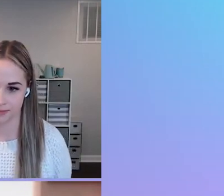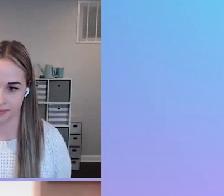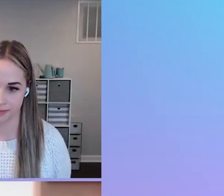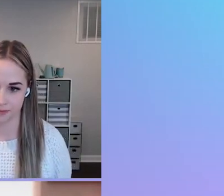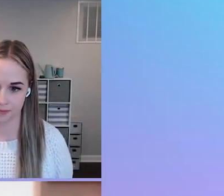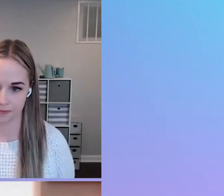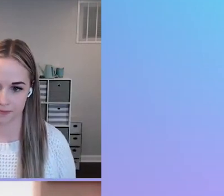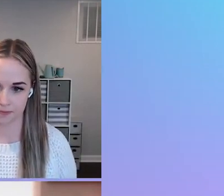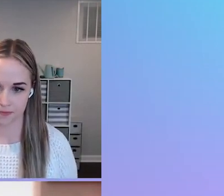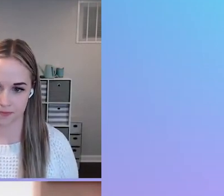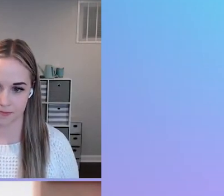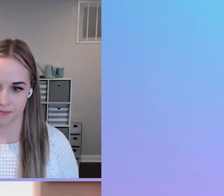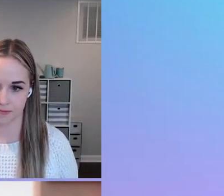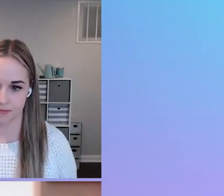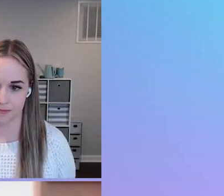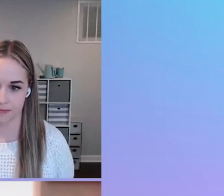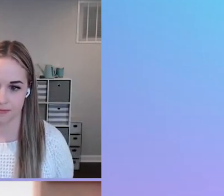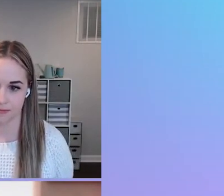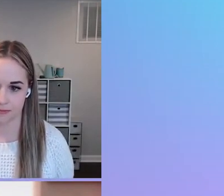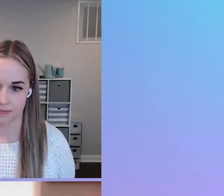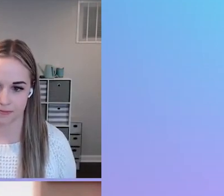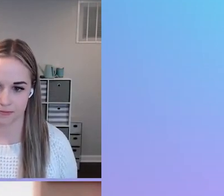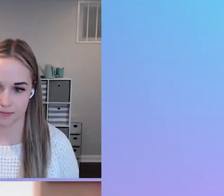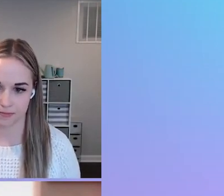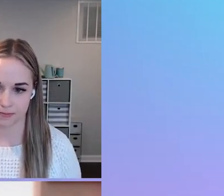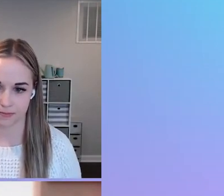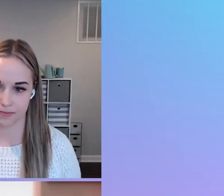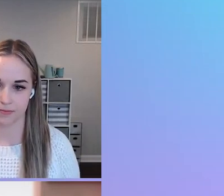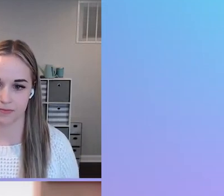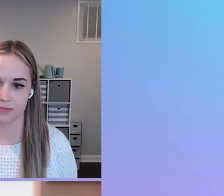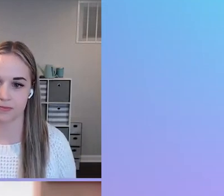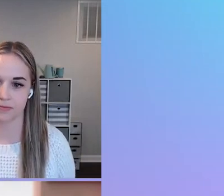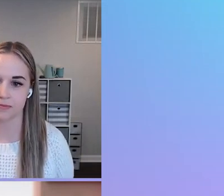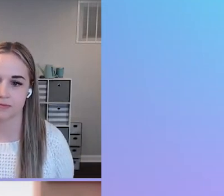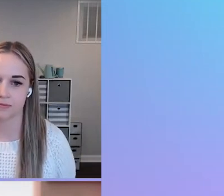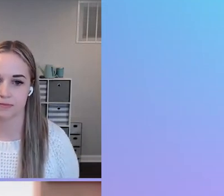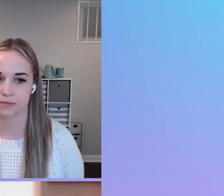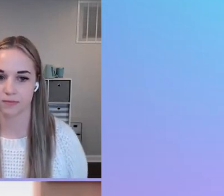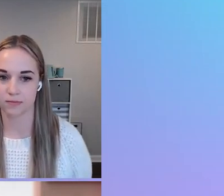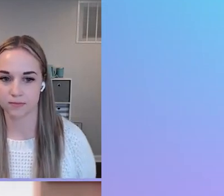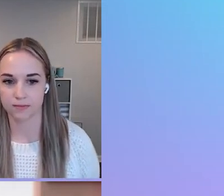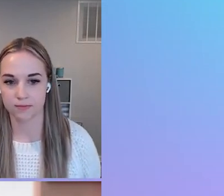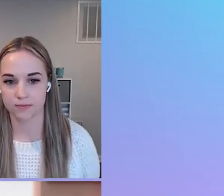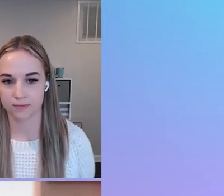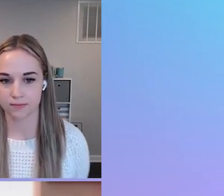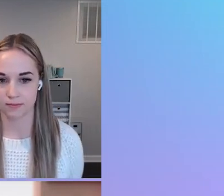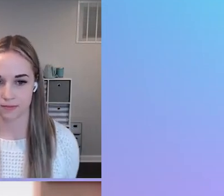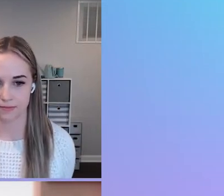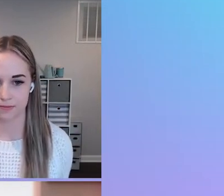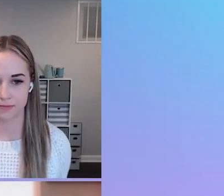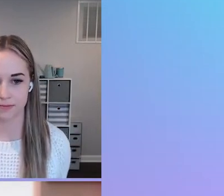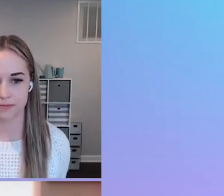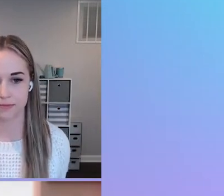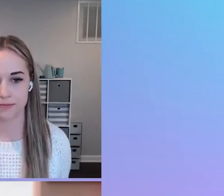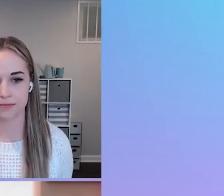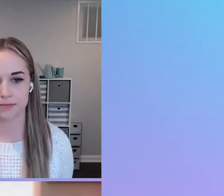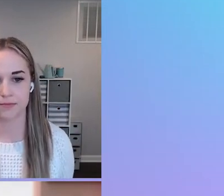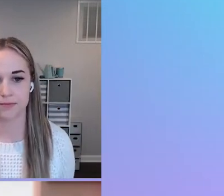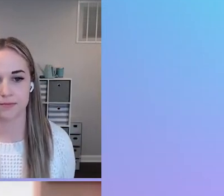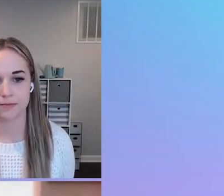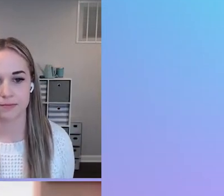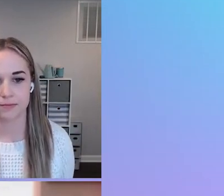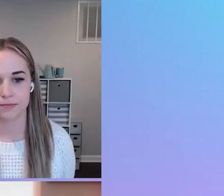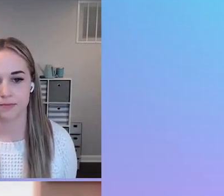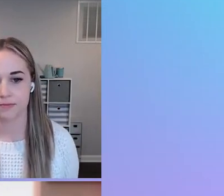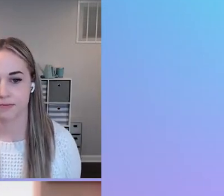just fun icebreakers, not necessarily related to work. And it just created this opportunity for the team to connect and to